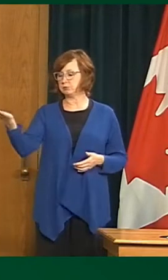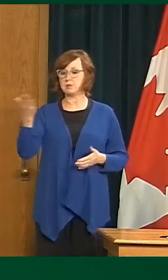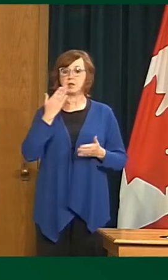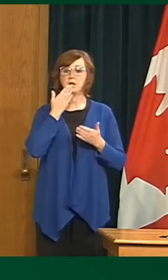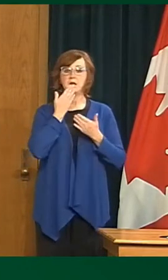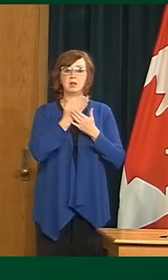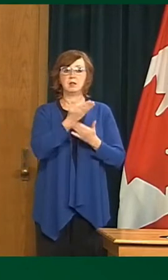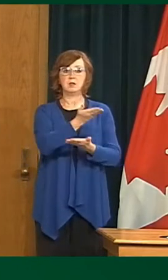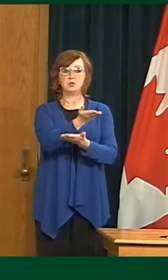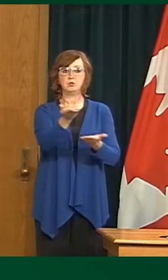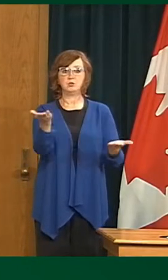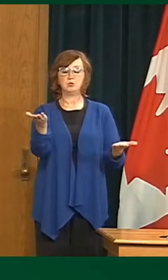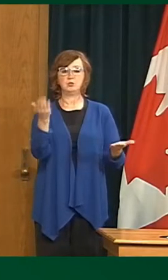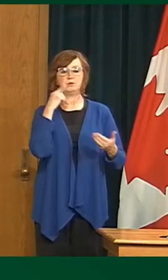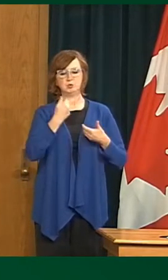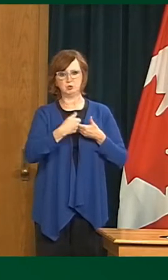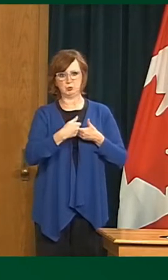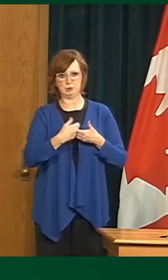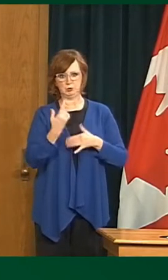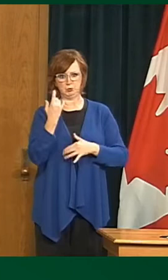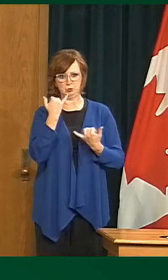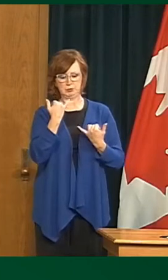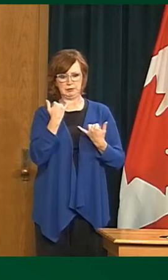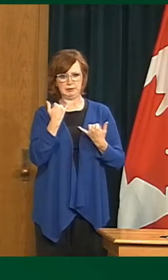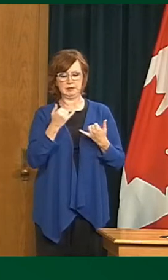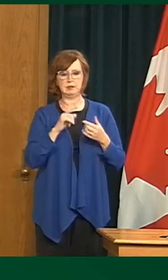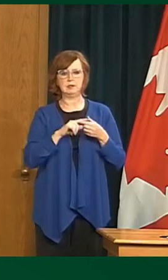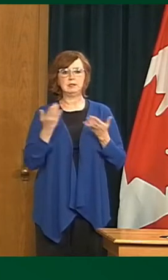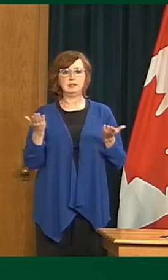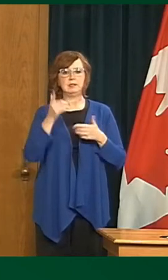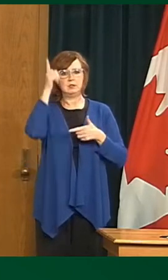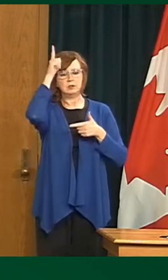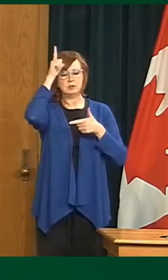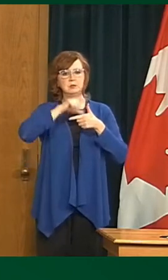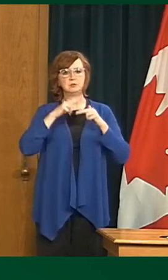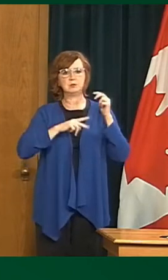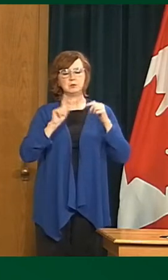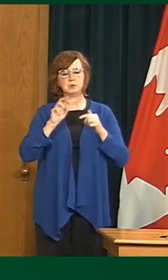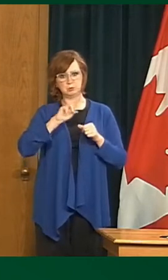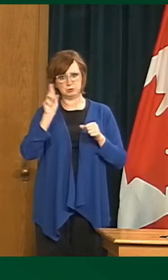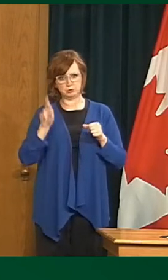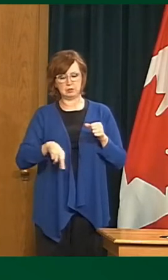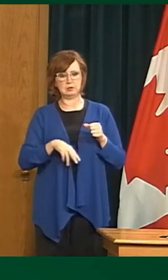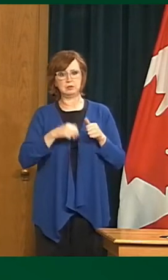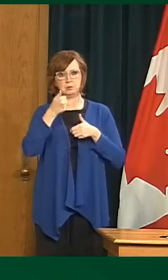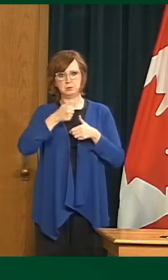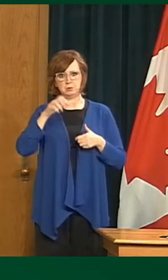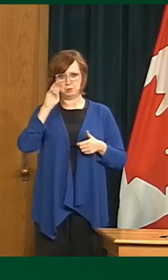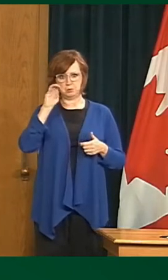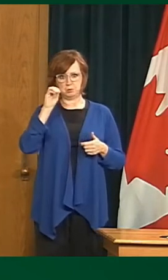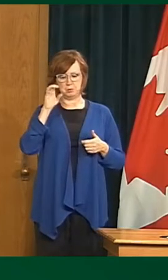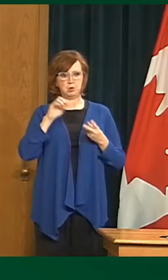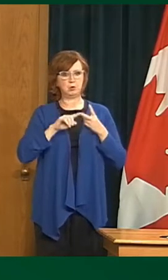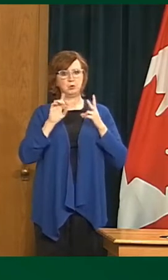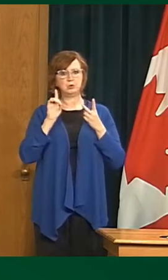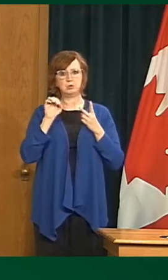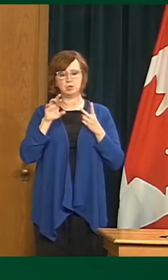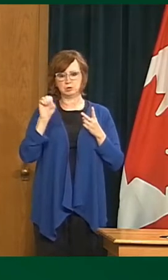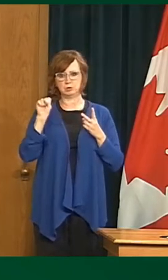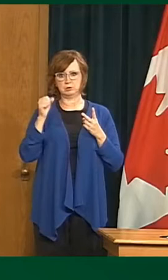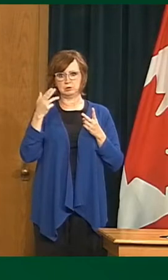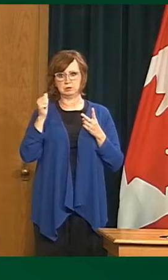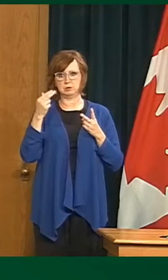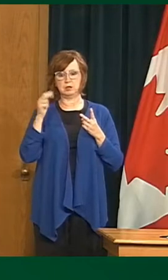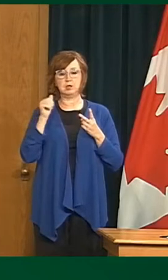Thanks for joining us today, everybody. In the legislative building in Regina, we have Premier Scott Moe and Dr. Saqib Shahab. Joining us on the line, we have